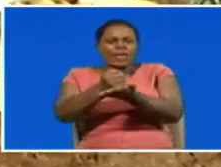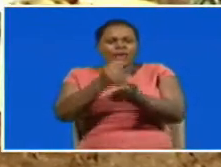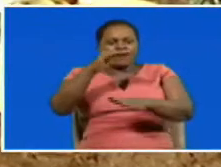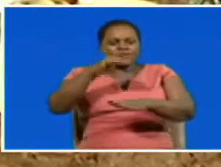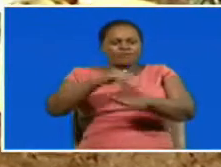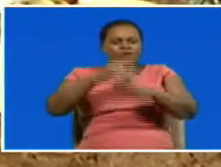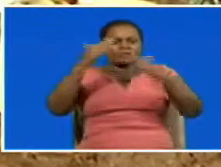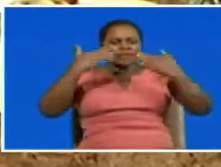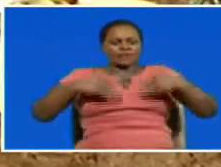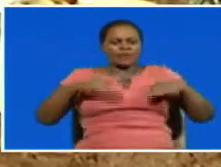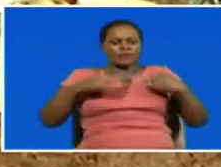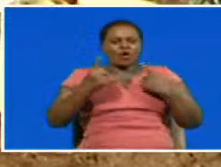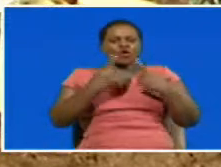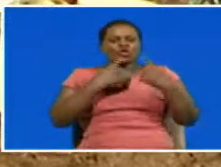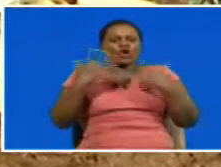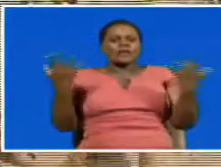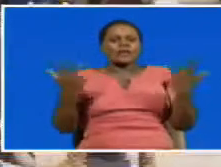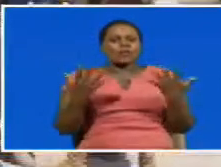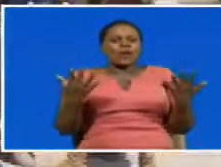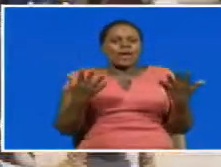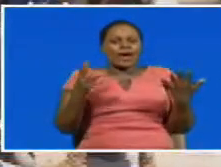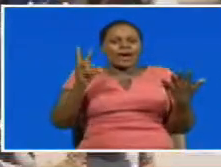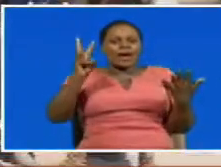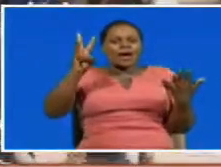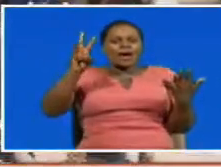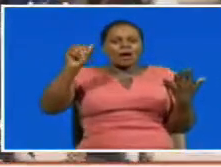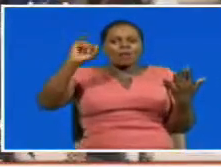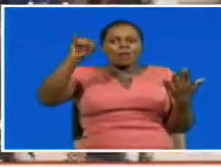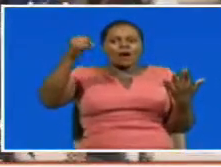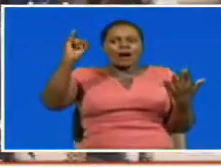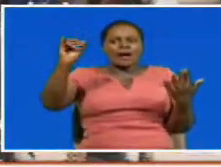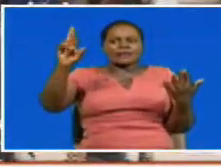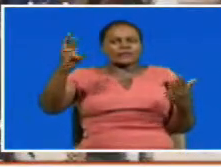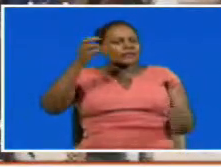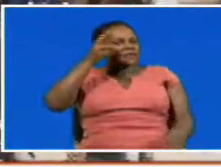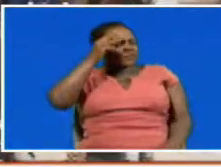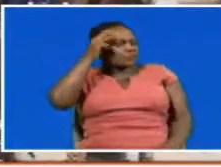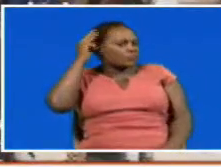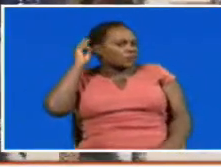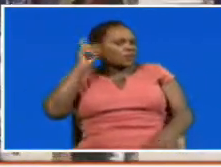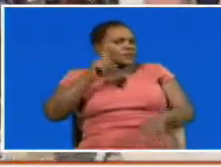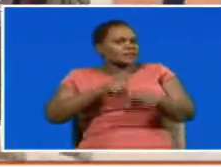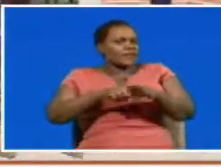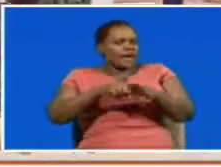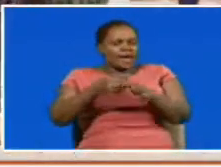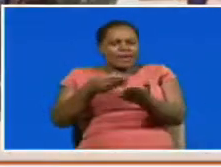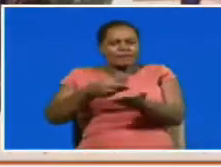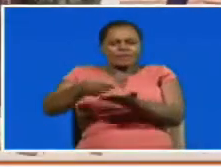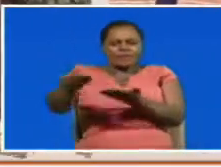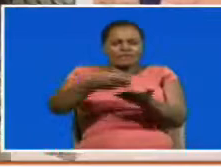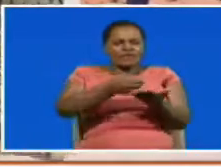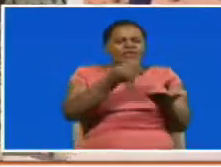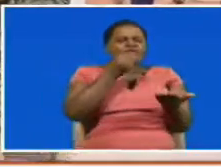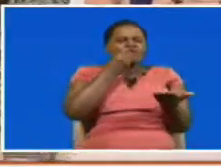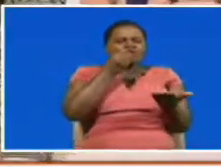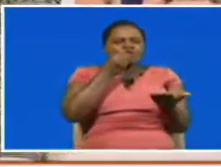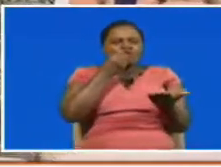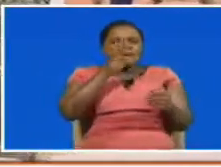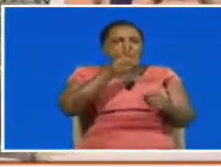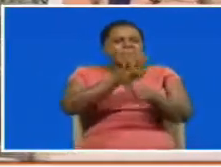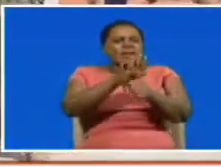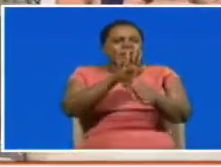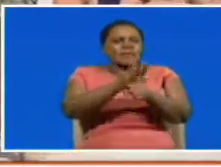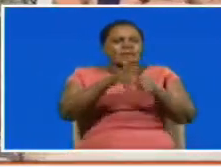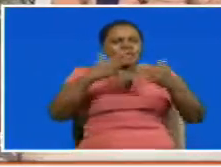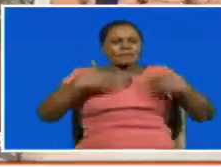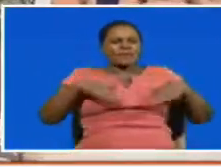waathiriwa. Abdullahi alizungumza katika kaunti Wajir wakati iliongoza shughuli ya utoaji wa chakula cha misaada kwa maelfu